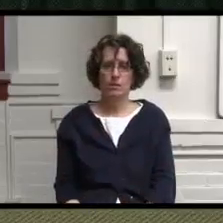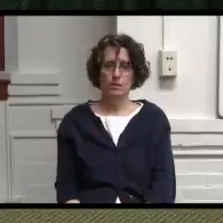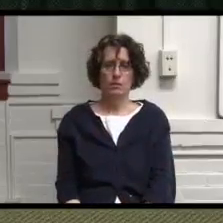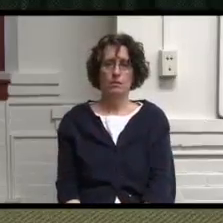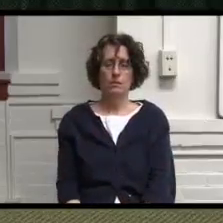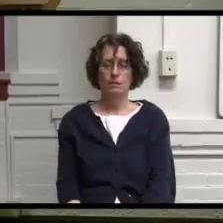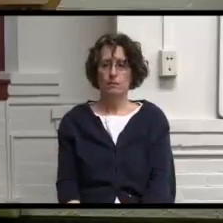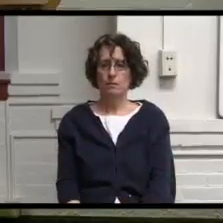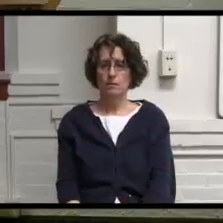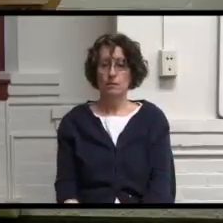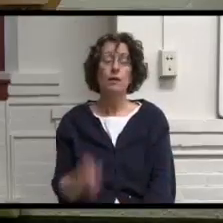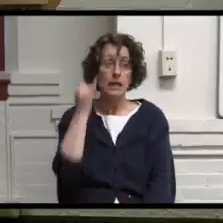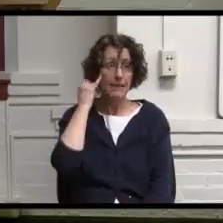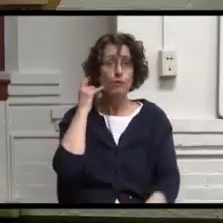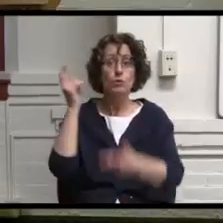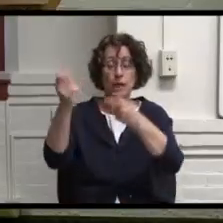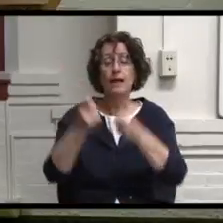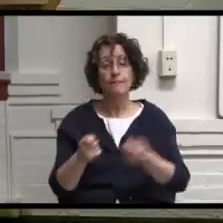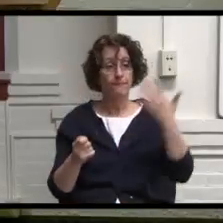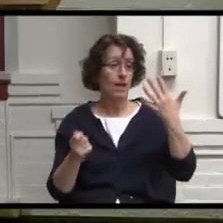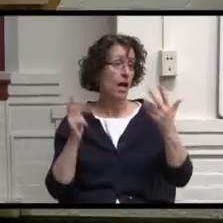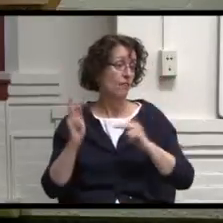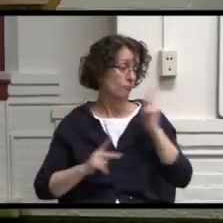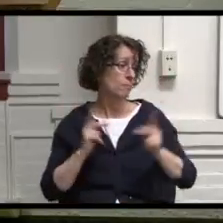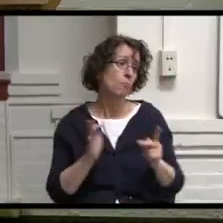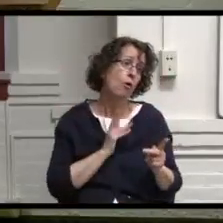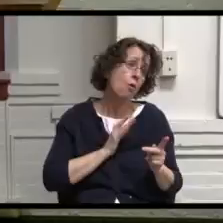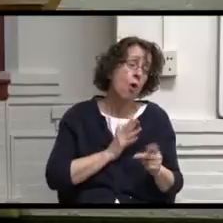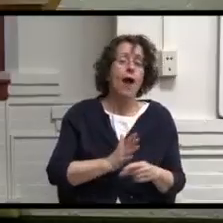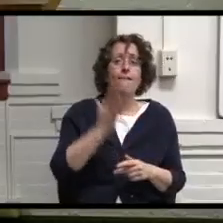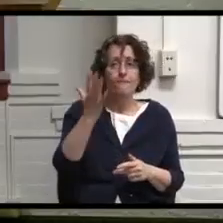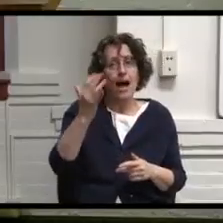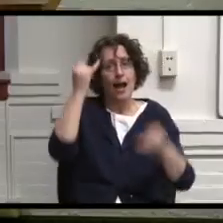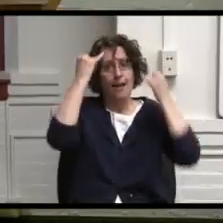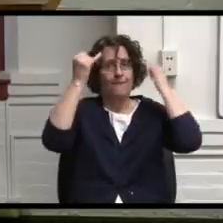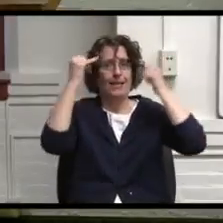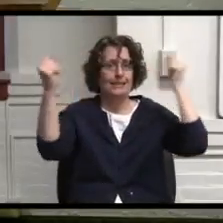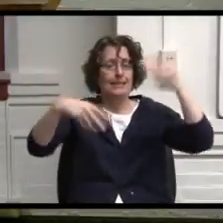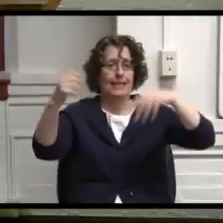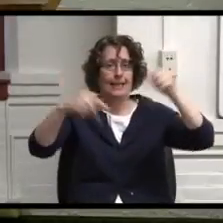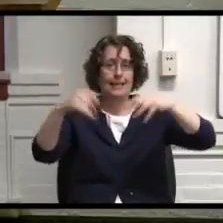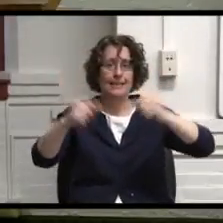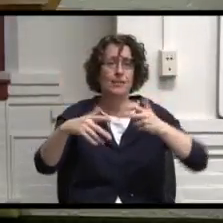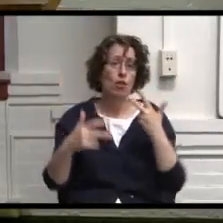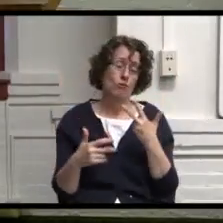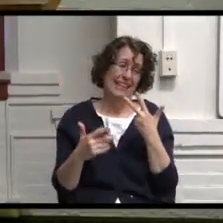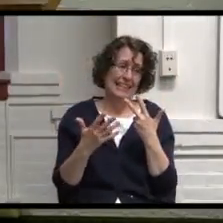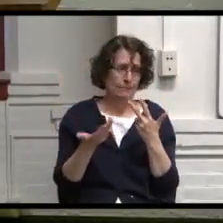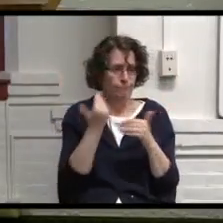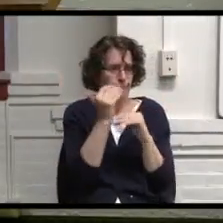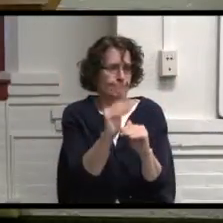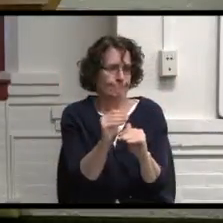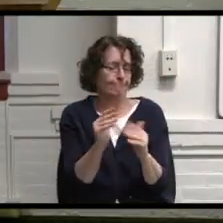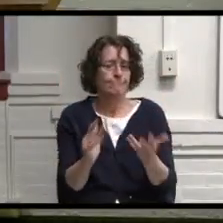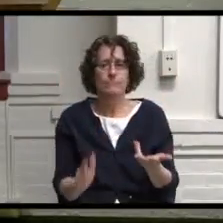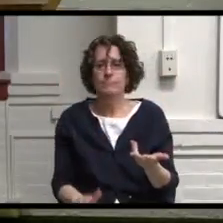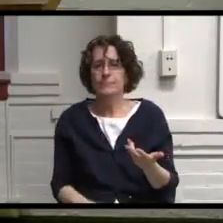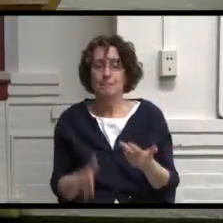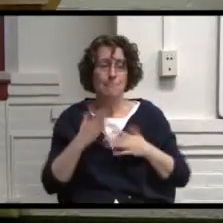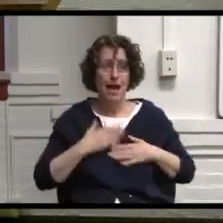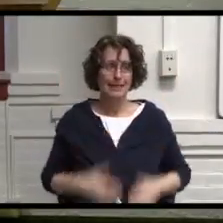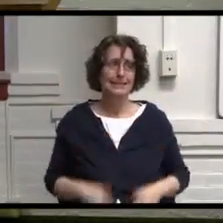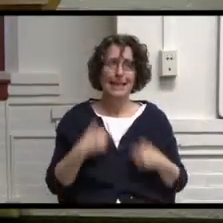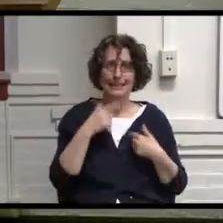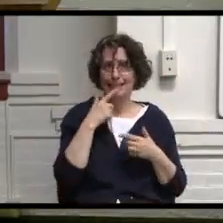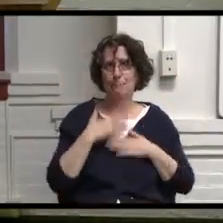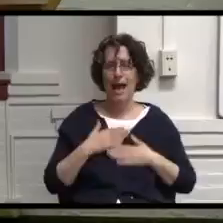If you can get 5 bodies, you're going to have 5 minds working on problems instead of 3. I shouldn't have said bodies,